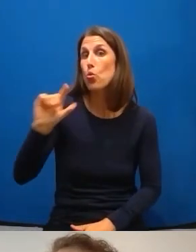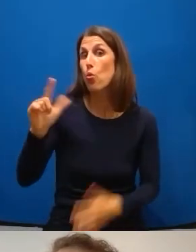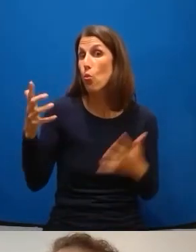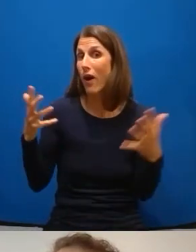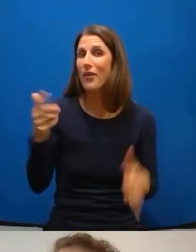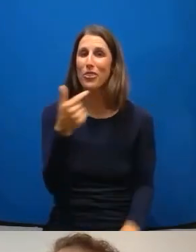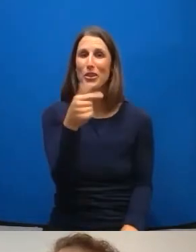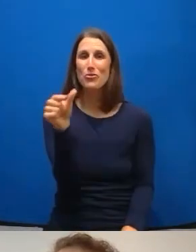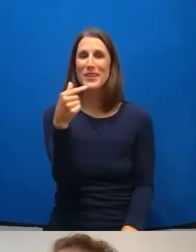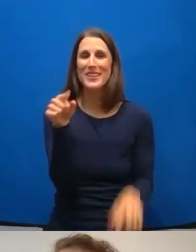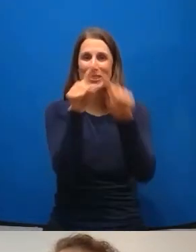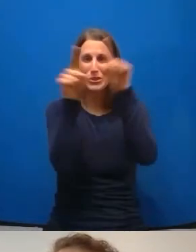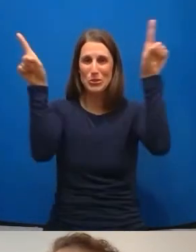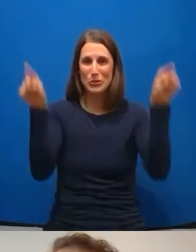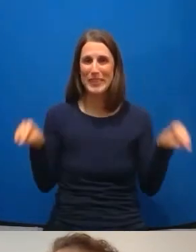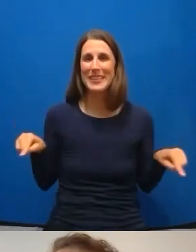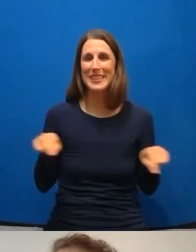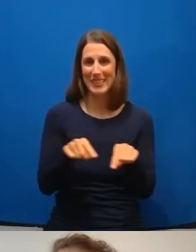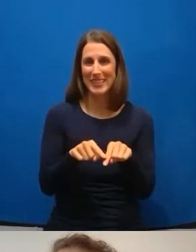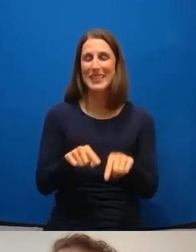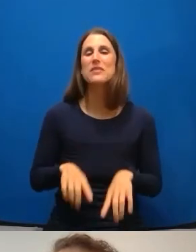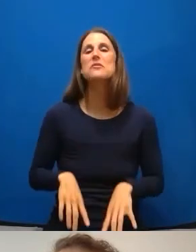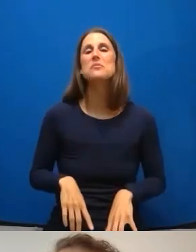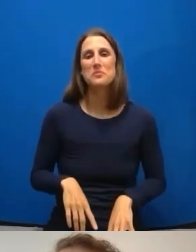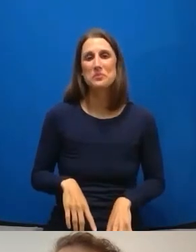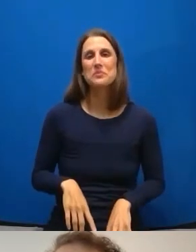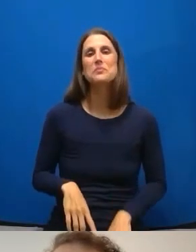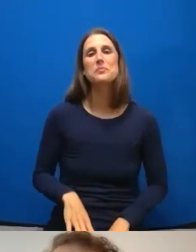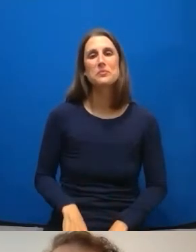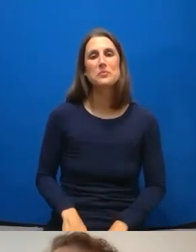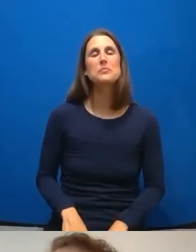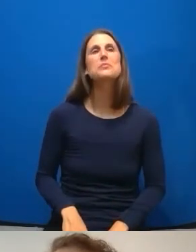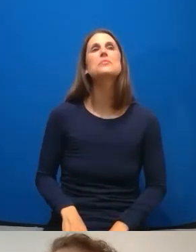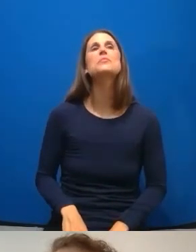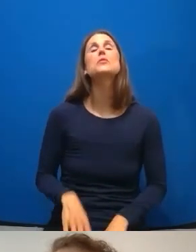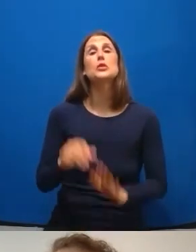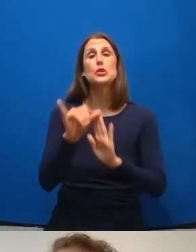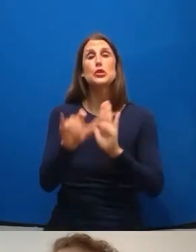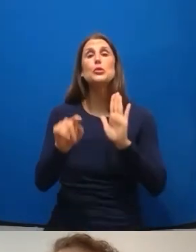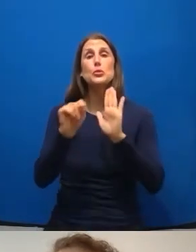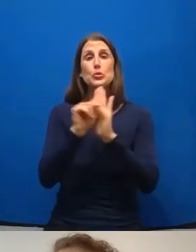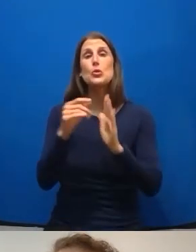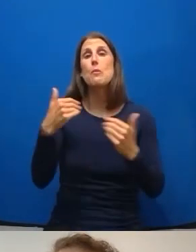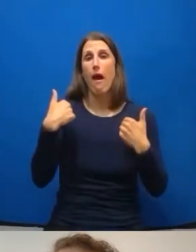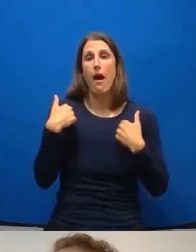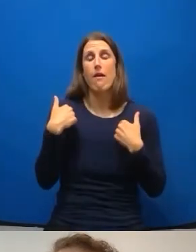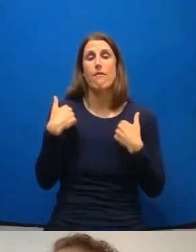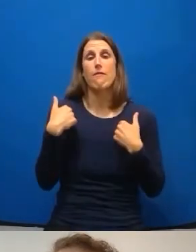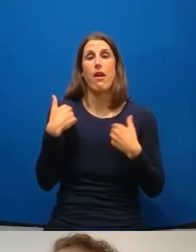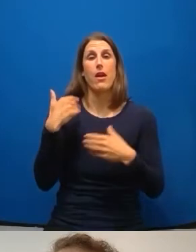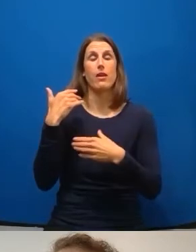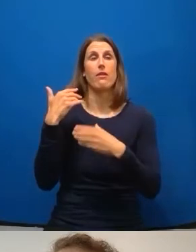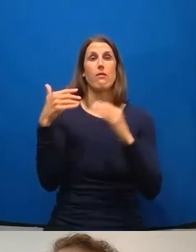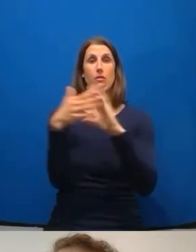screen. I did watch the green screen speech channel on YouTube was fantastic, and it's